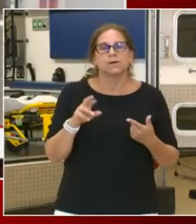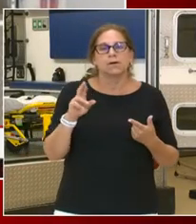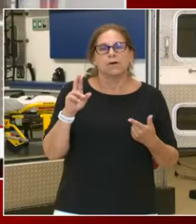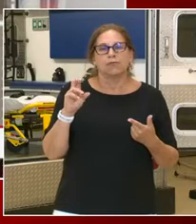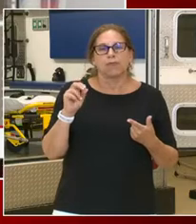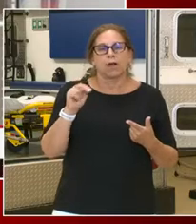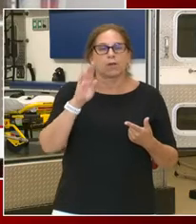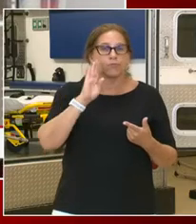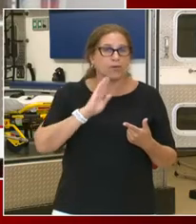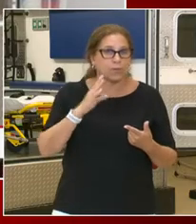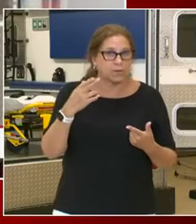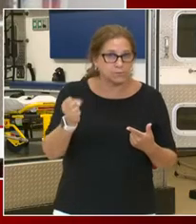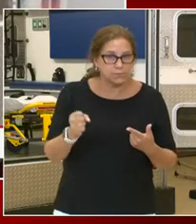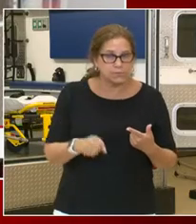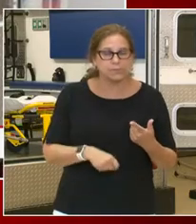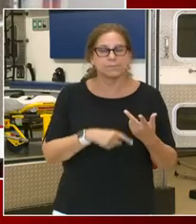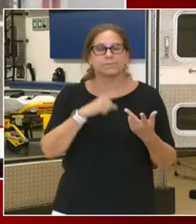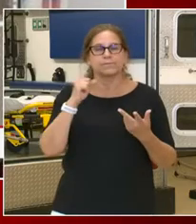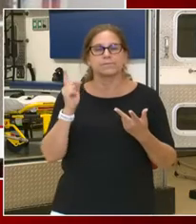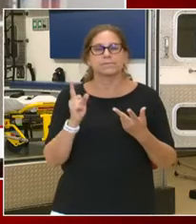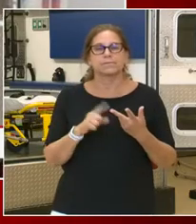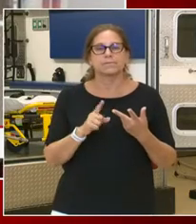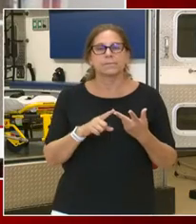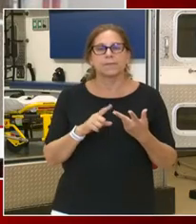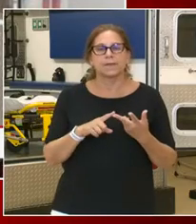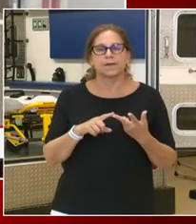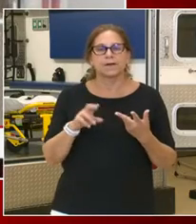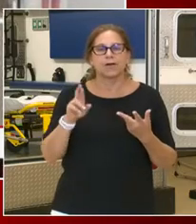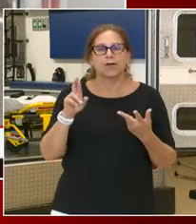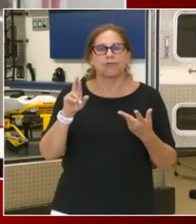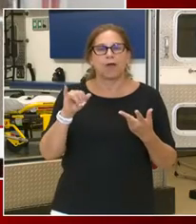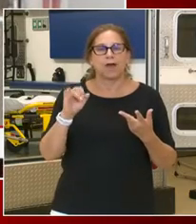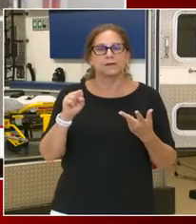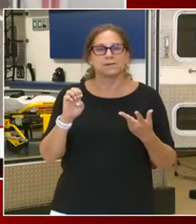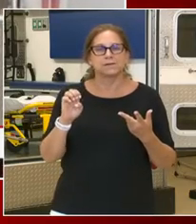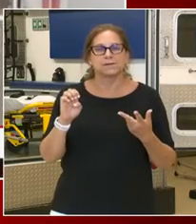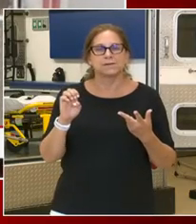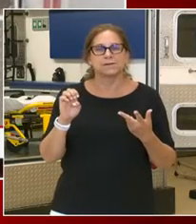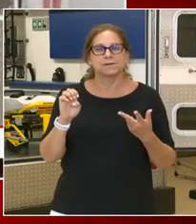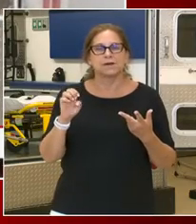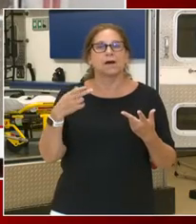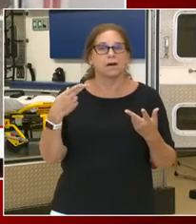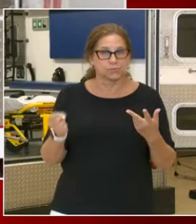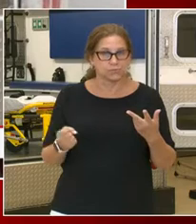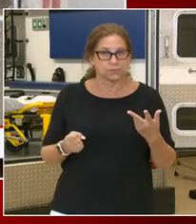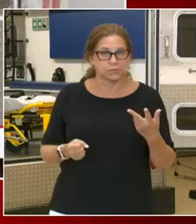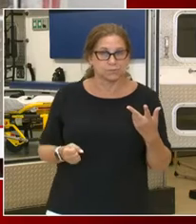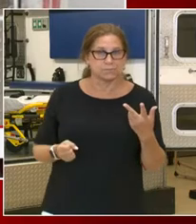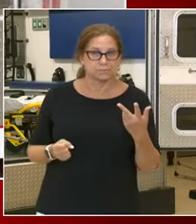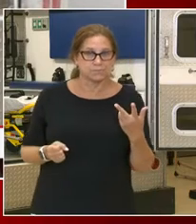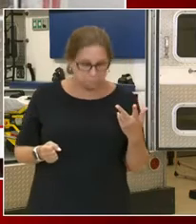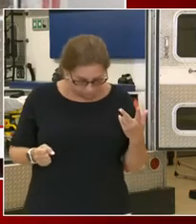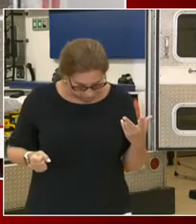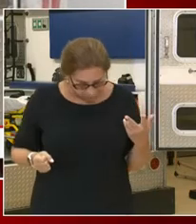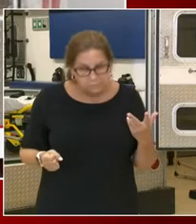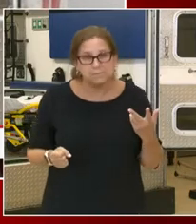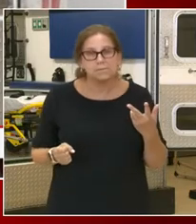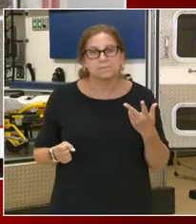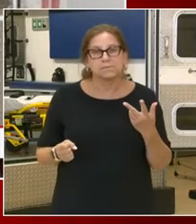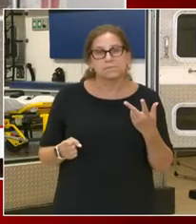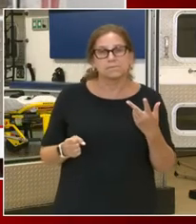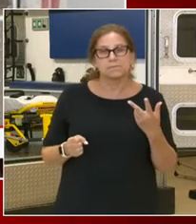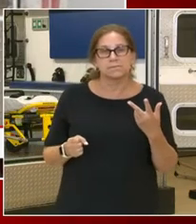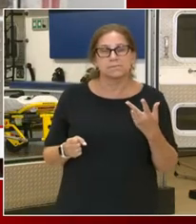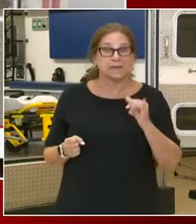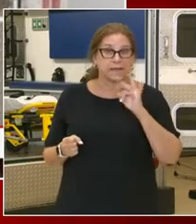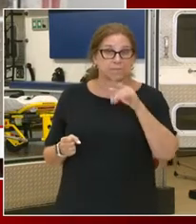your vaccination, and you will receive a $51 Visa gift card. That's exciting. That's real. That is real money in your pocket after you get your first dose